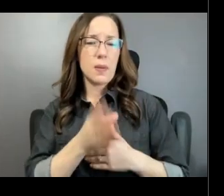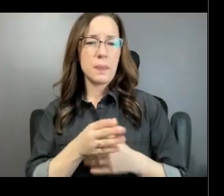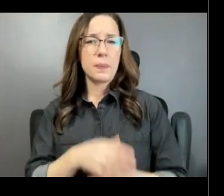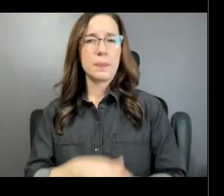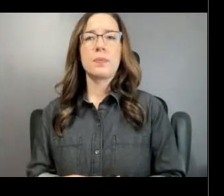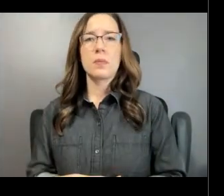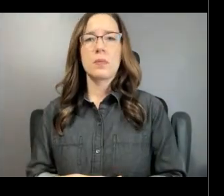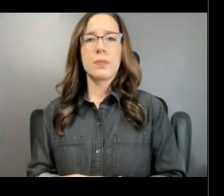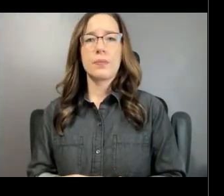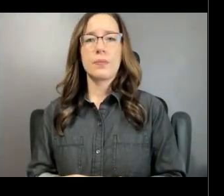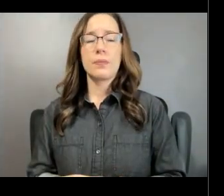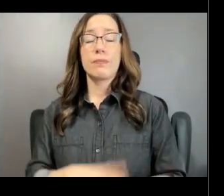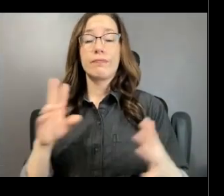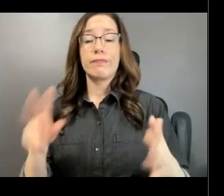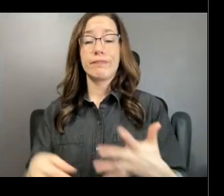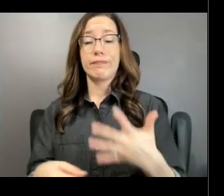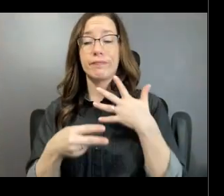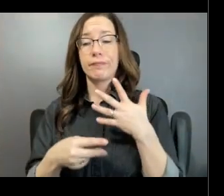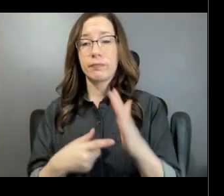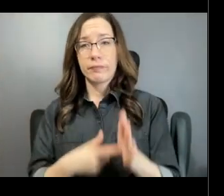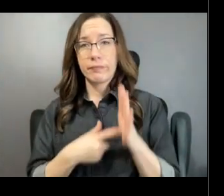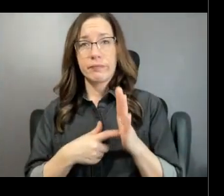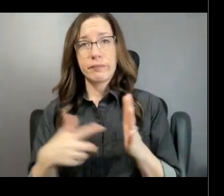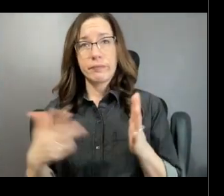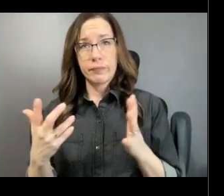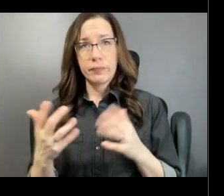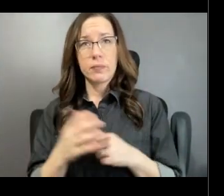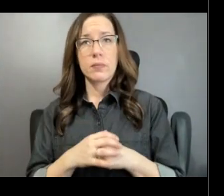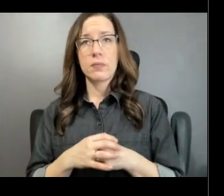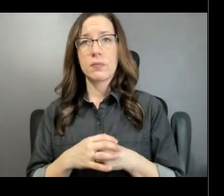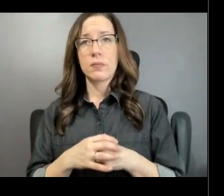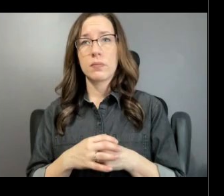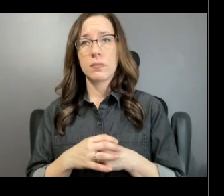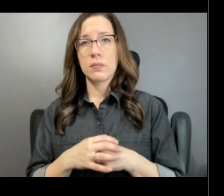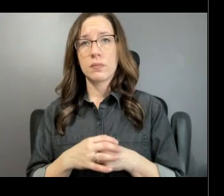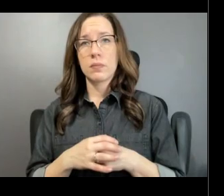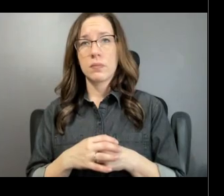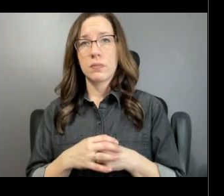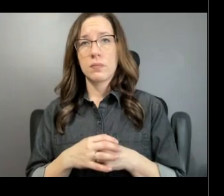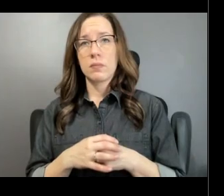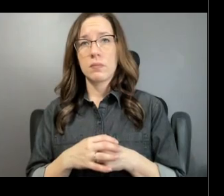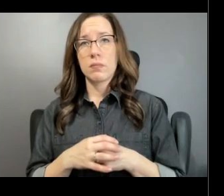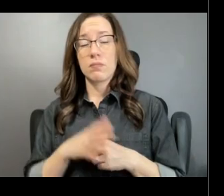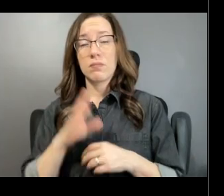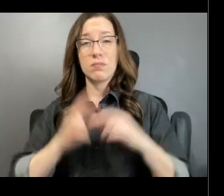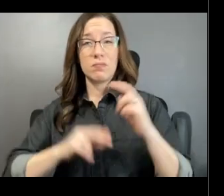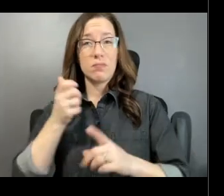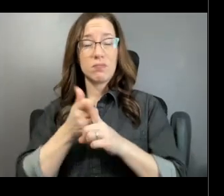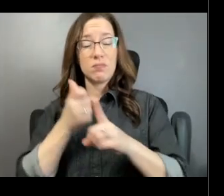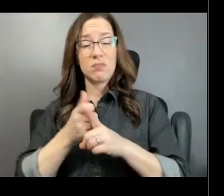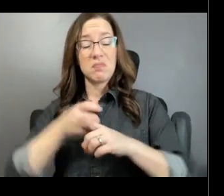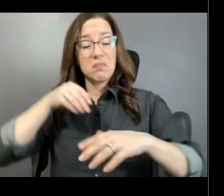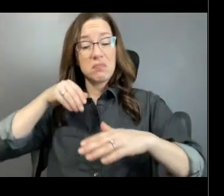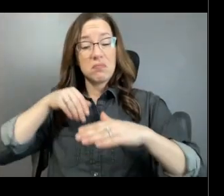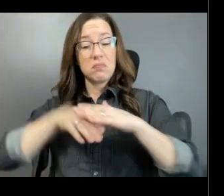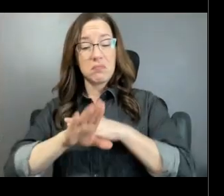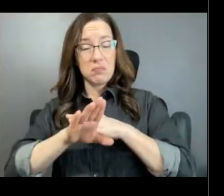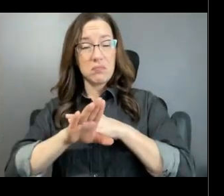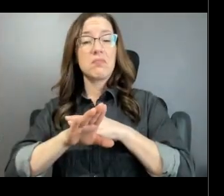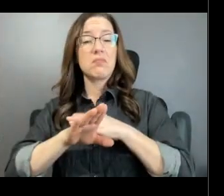The 7 requirements are: Requirement 1, an accessible building entrance on an